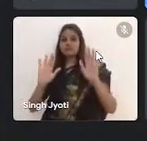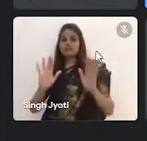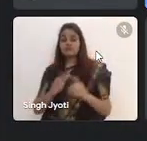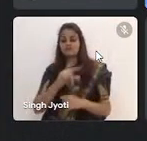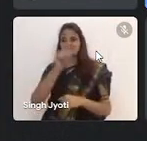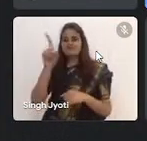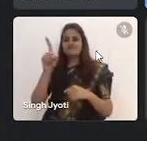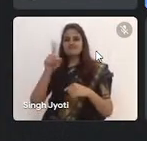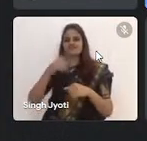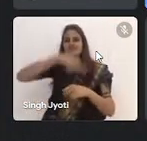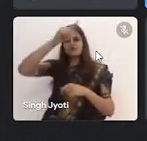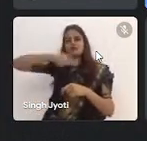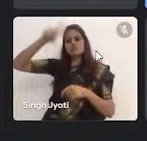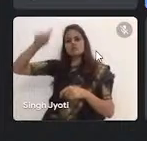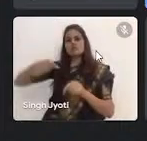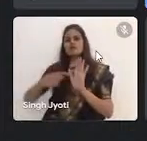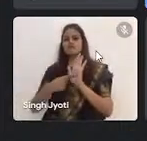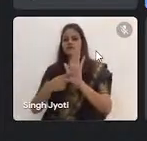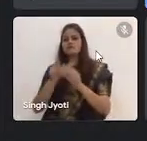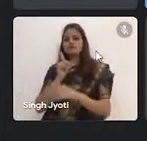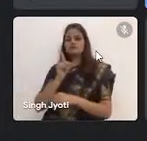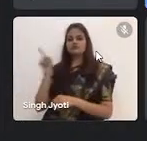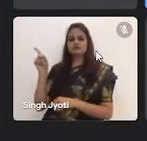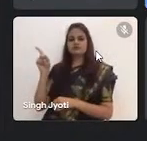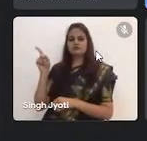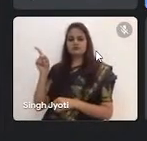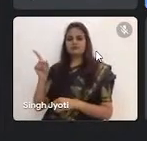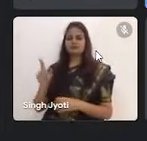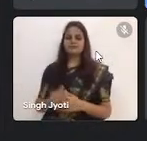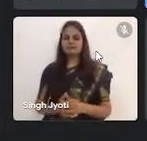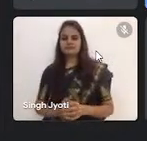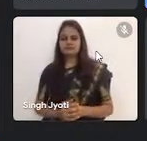graph. So most deaf children read poorly.